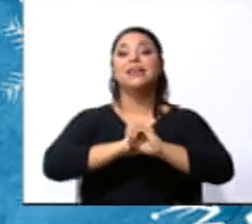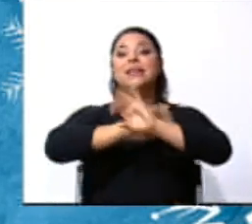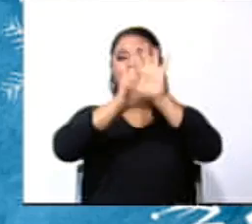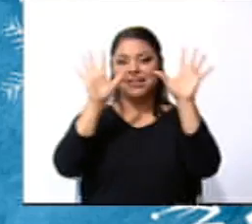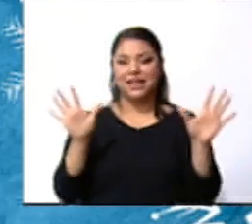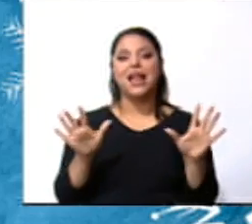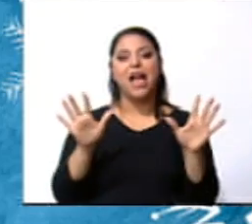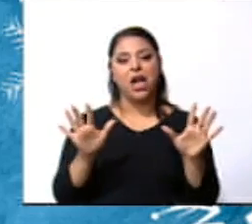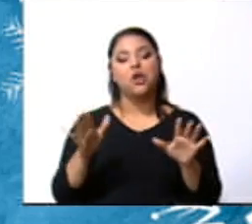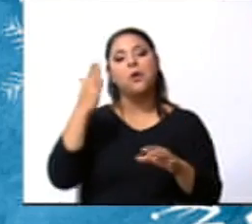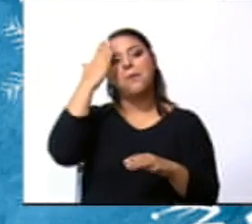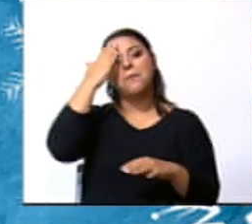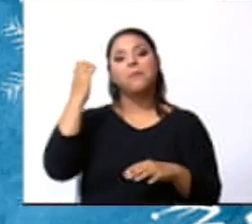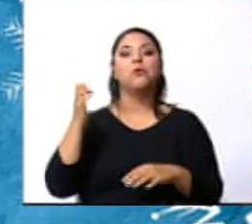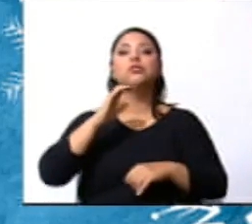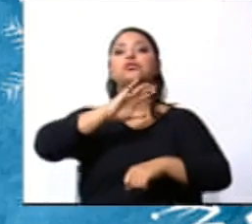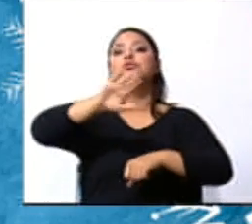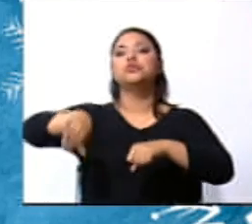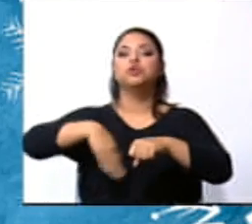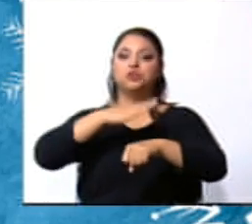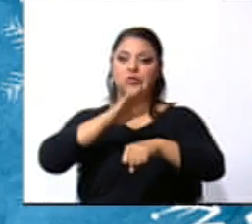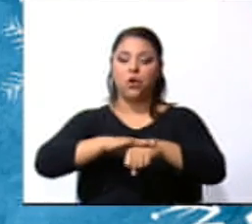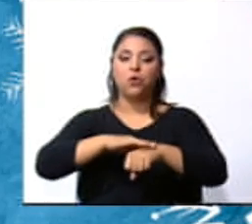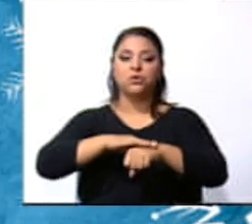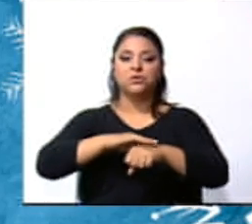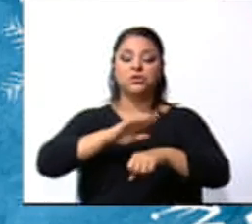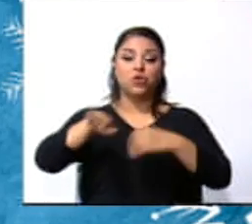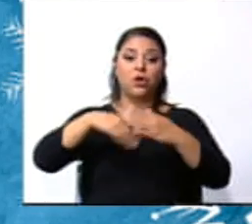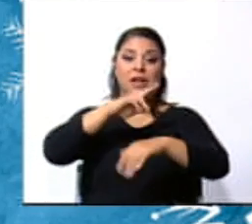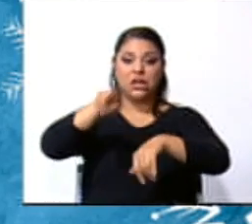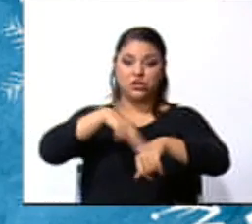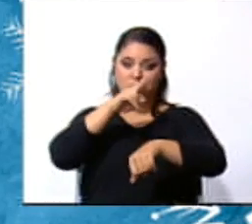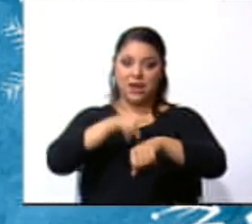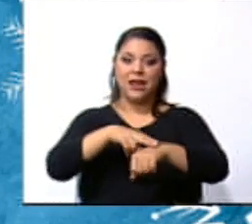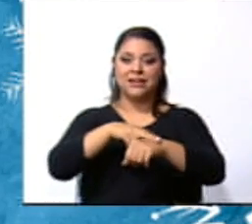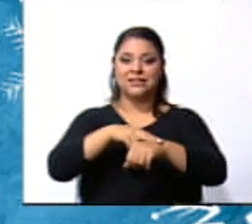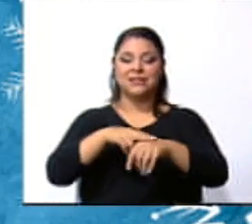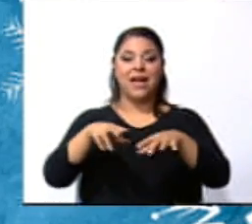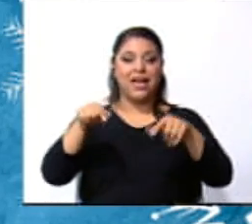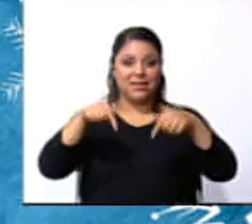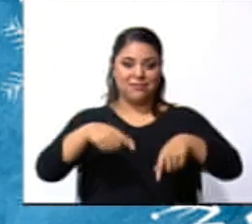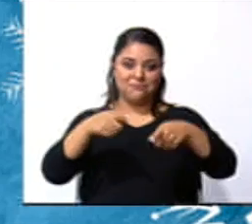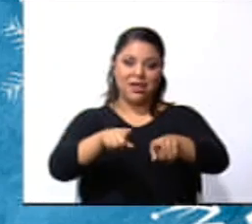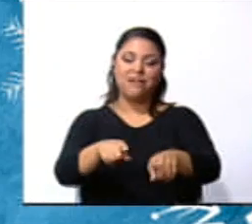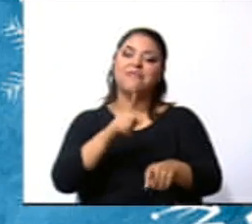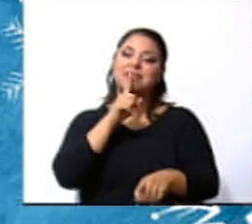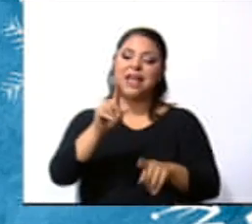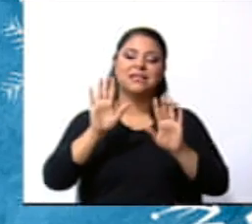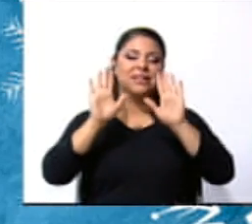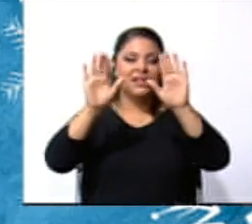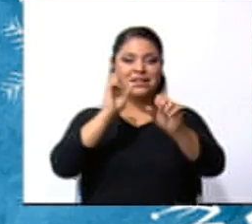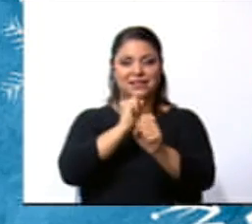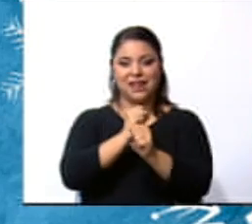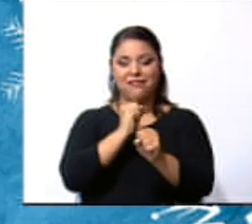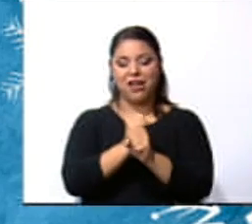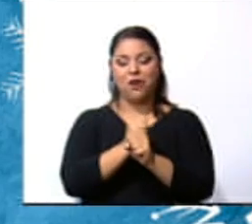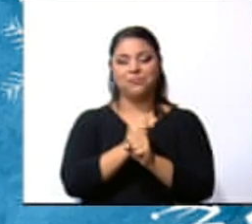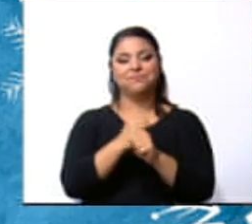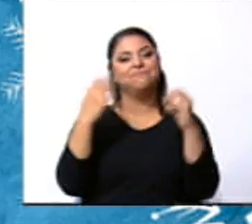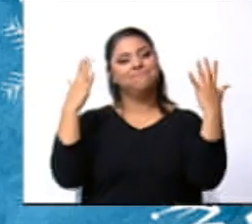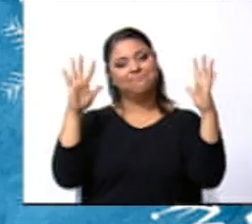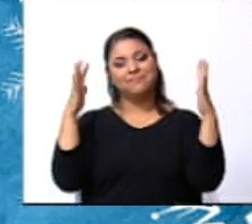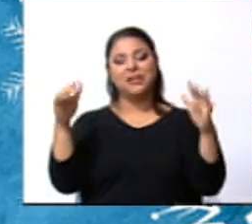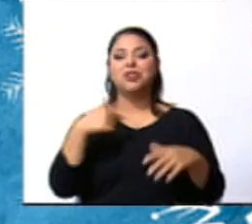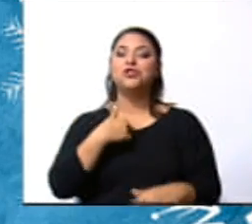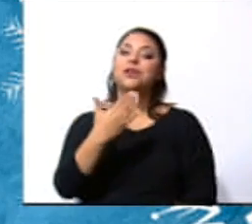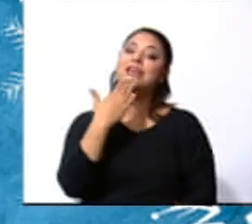the national advisors who helped us. They did a wonderful job. We really appreciate it. And I just have to